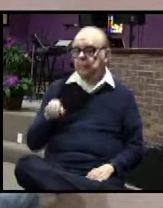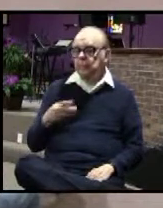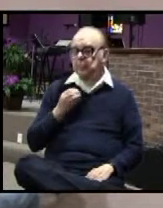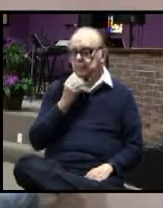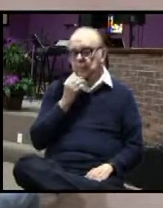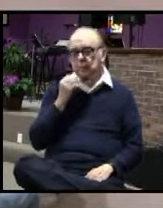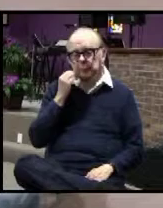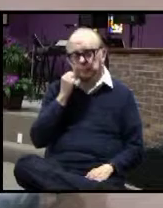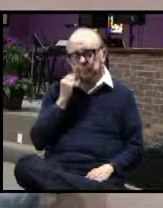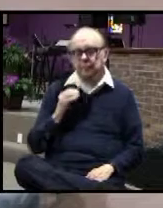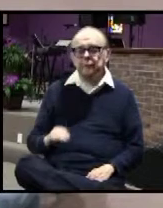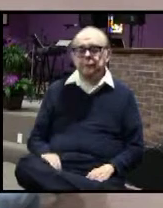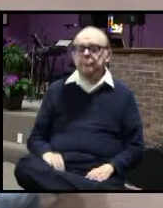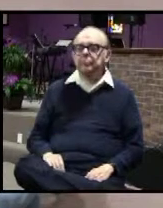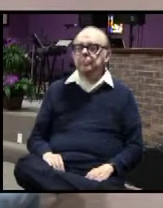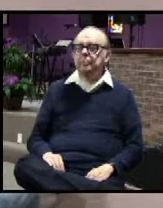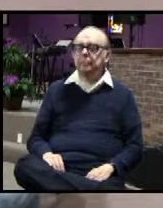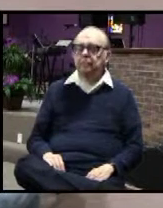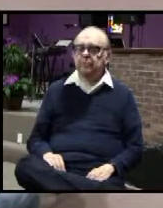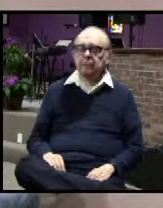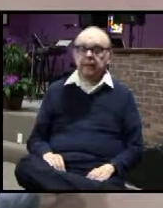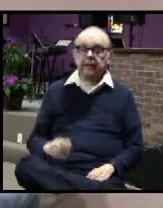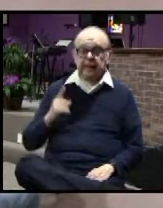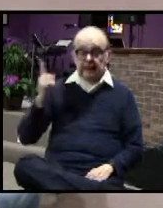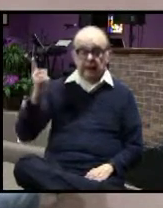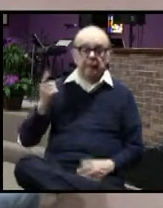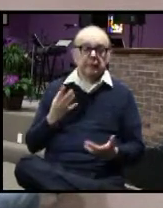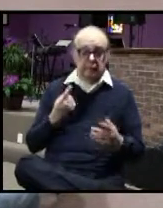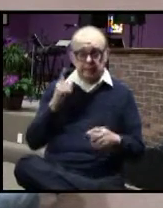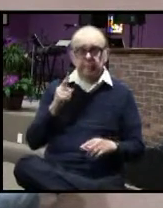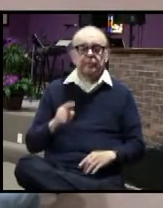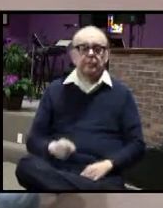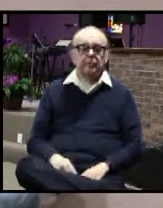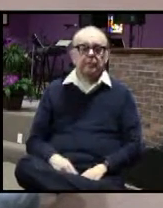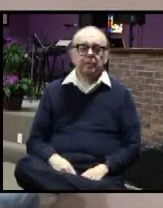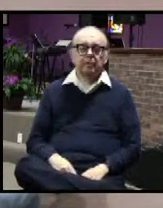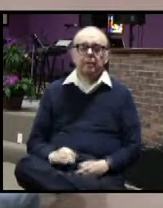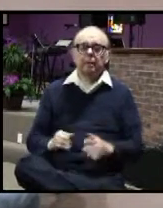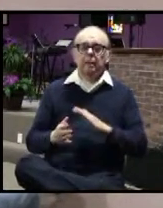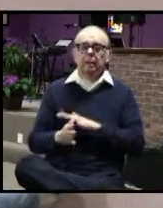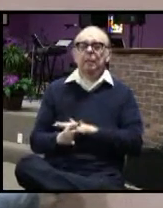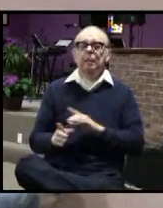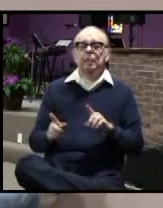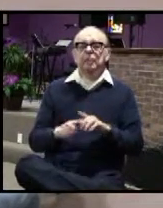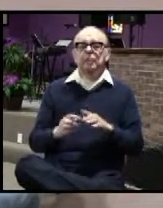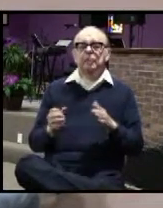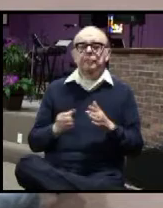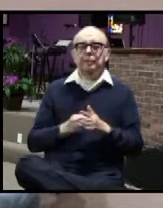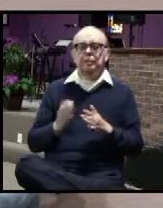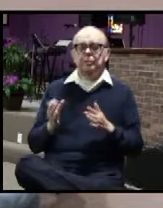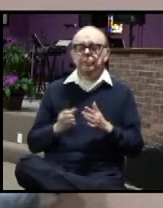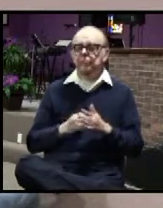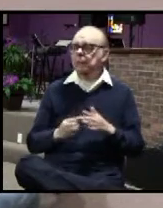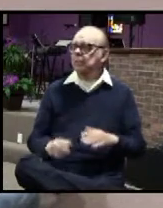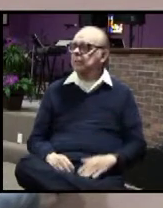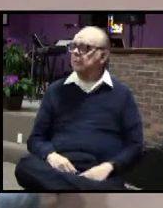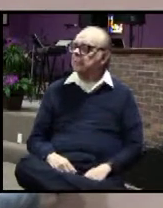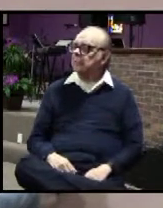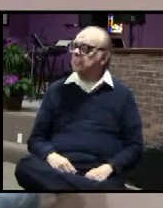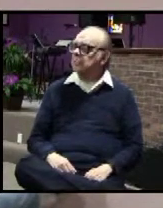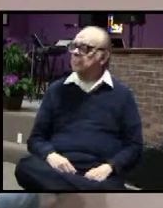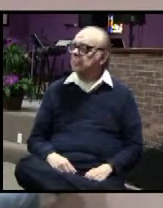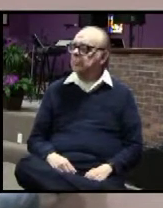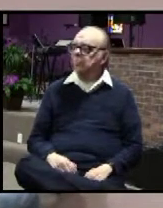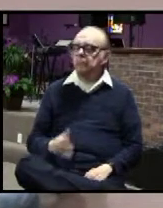home. I've been waiting for you. This morning as we get a song to sing,